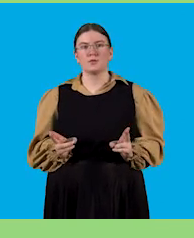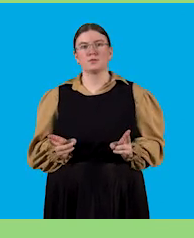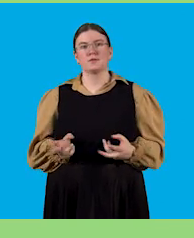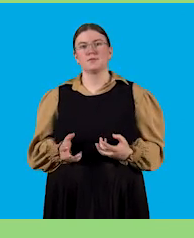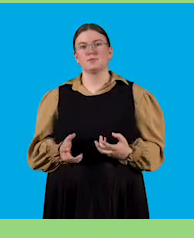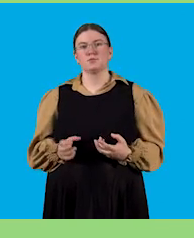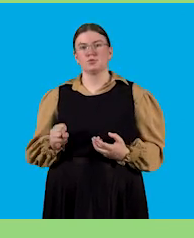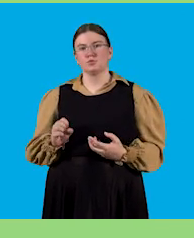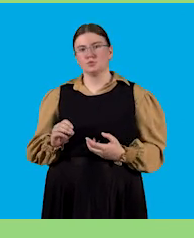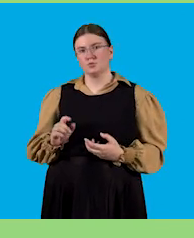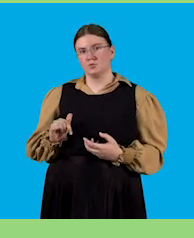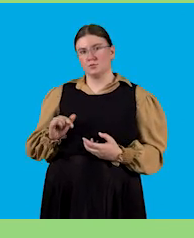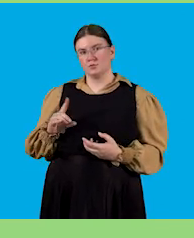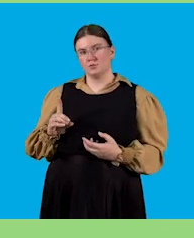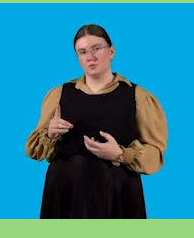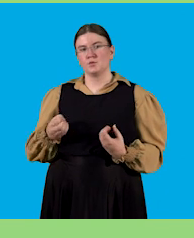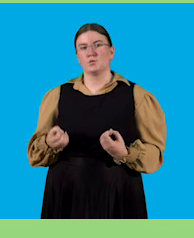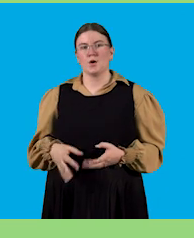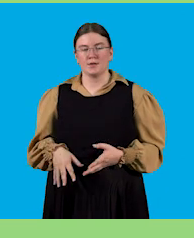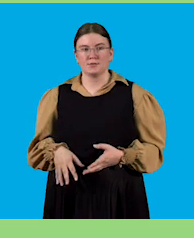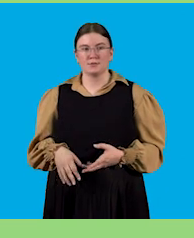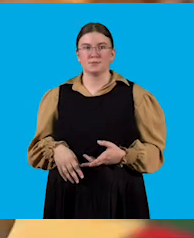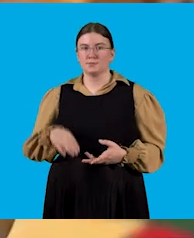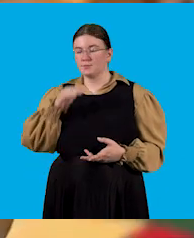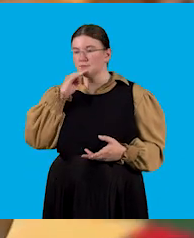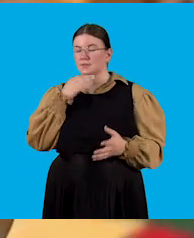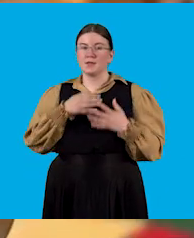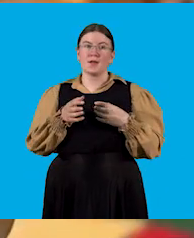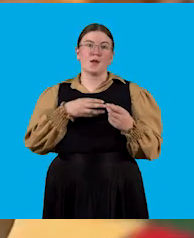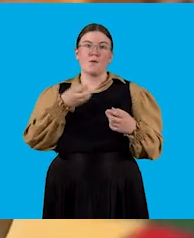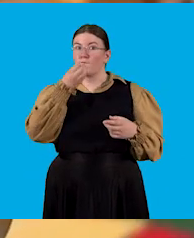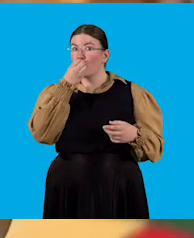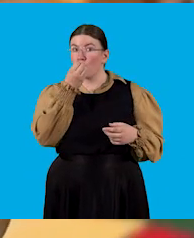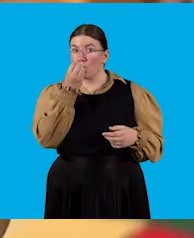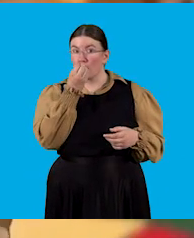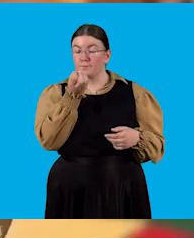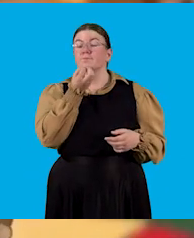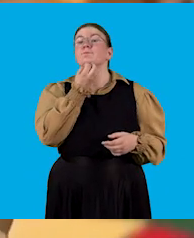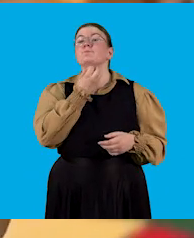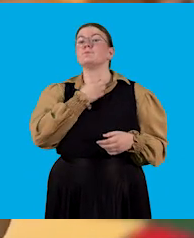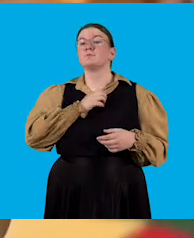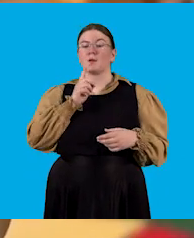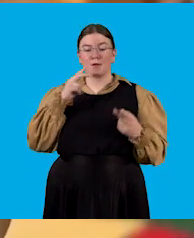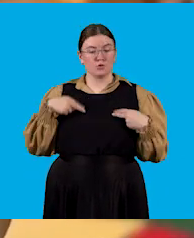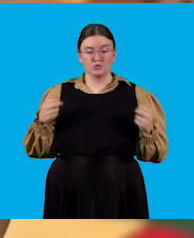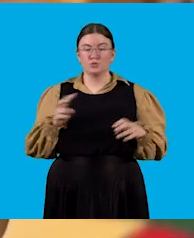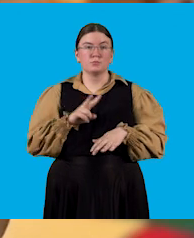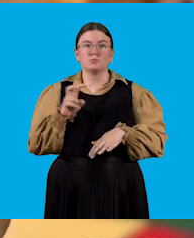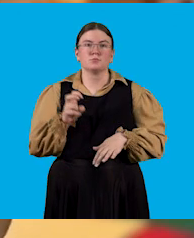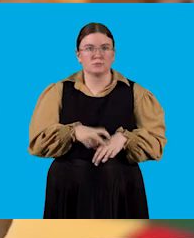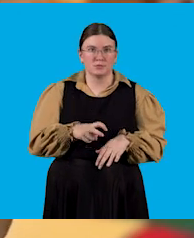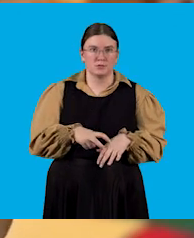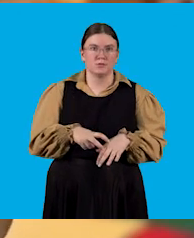the digestive system. So all the food or nutrients from the food that is not required by the